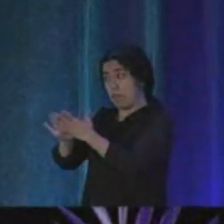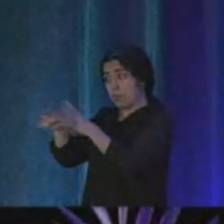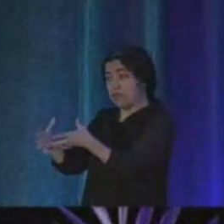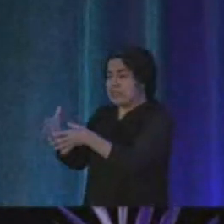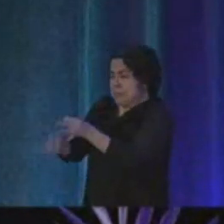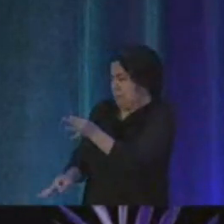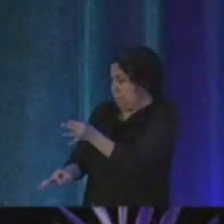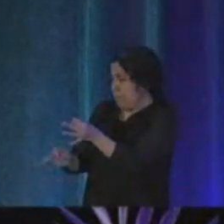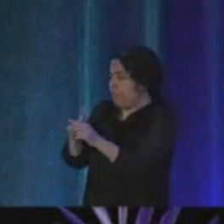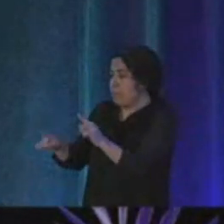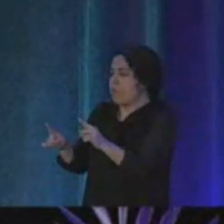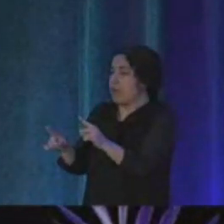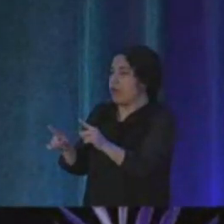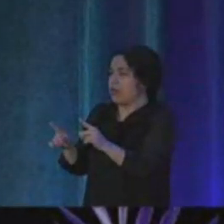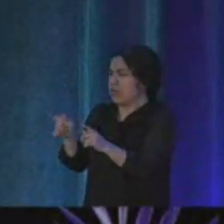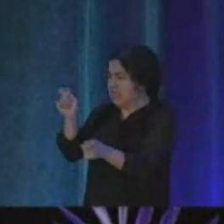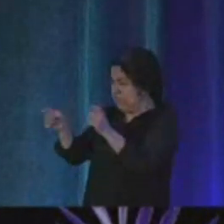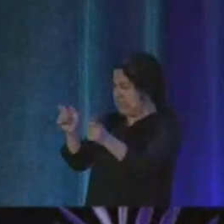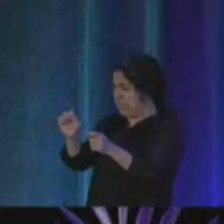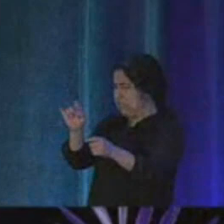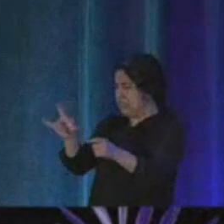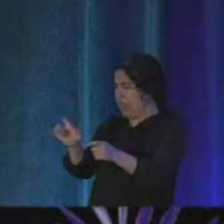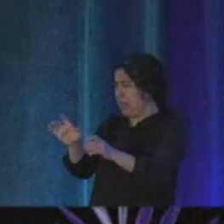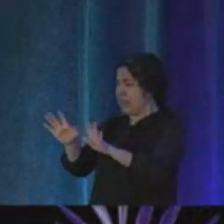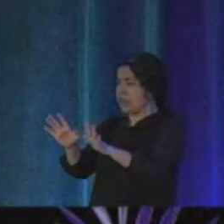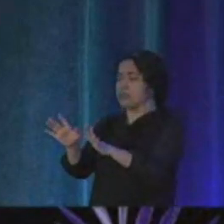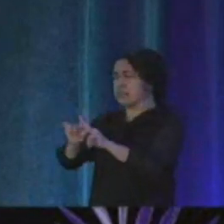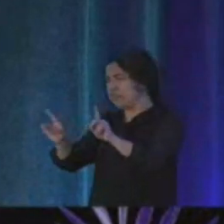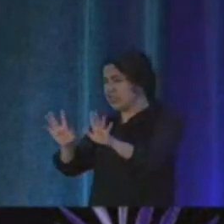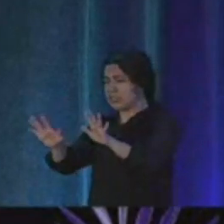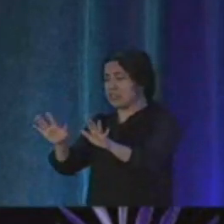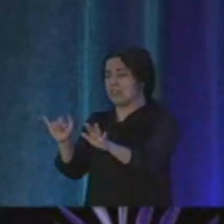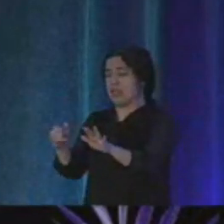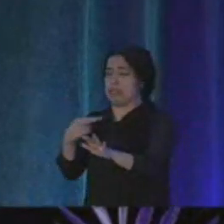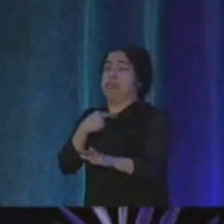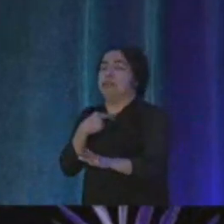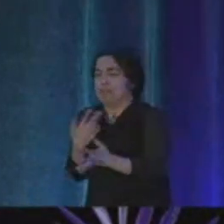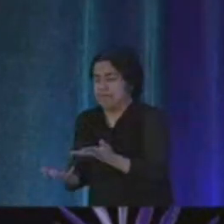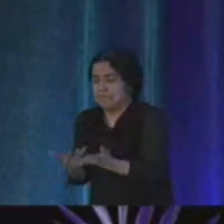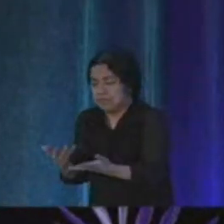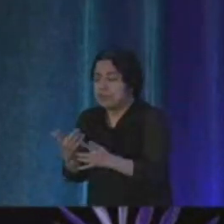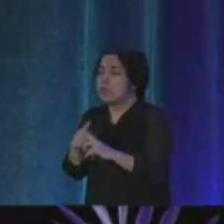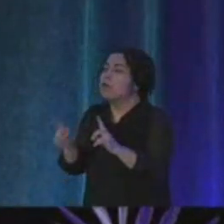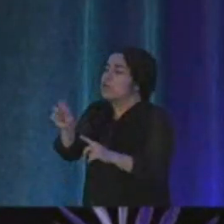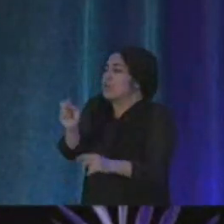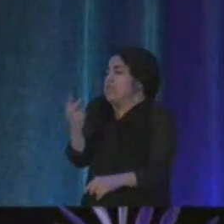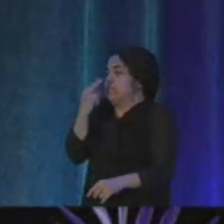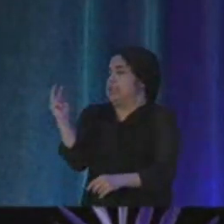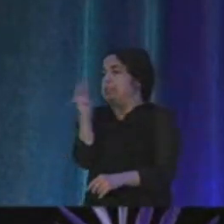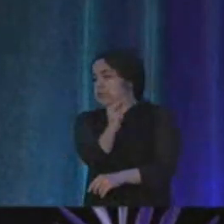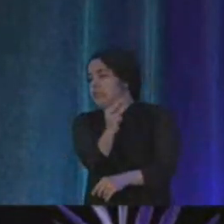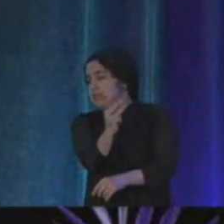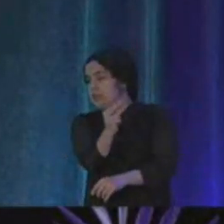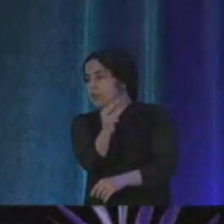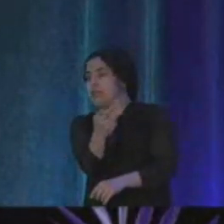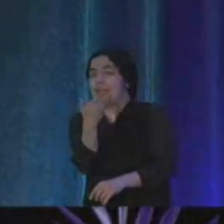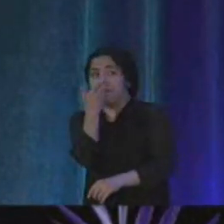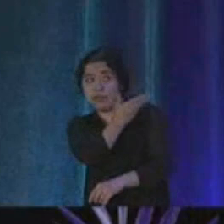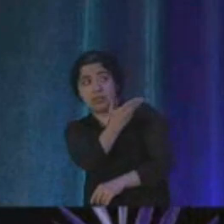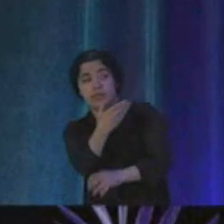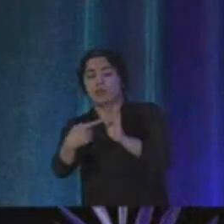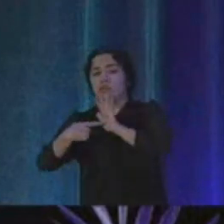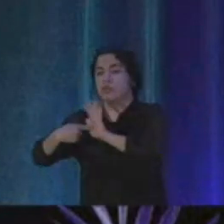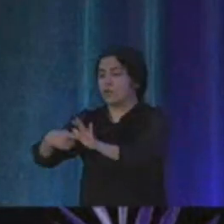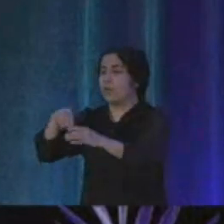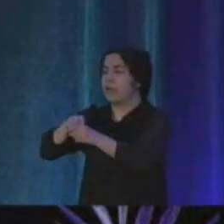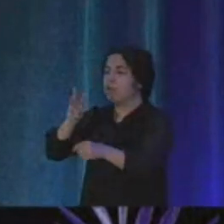but actually getting the styling differences is where I get hung up. But you can see here, this is showing in the